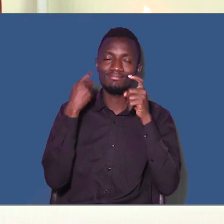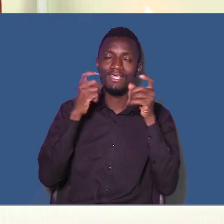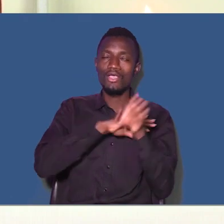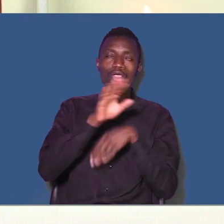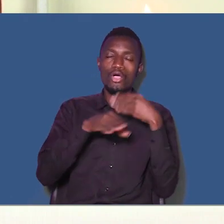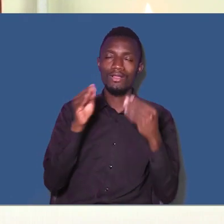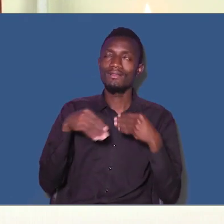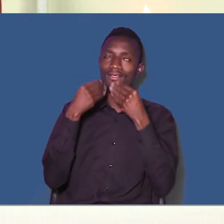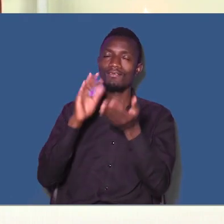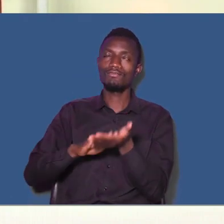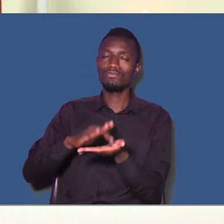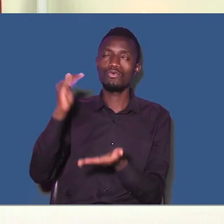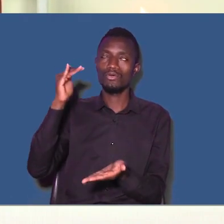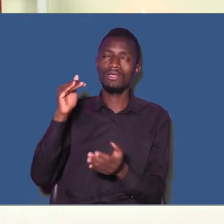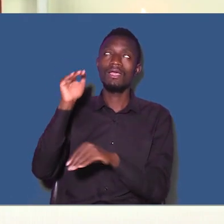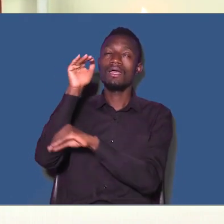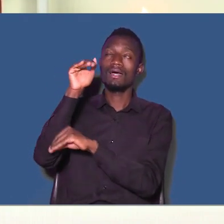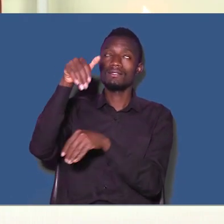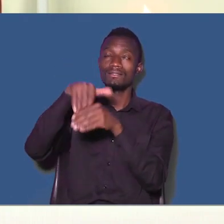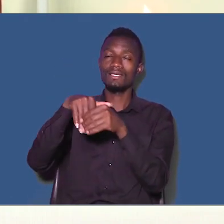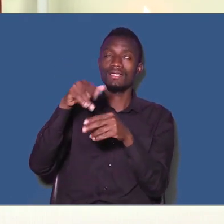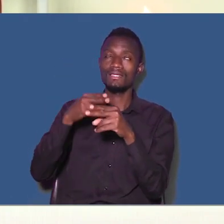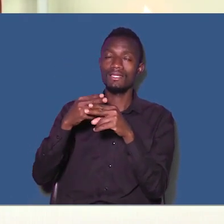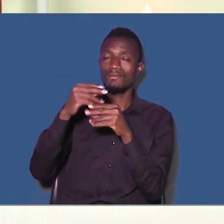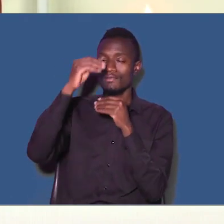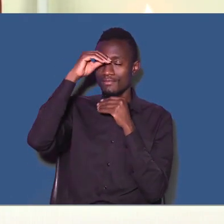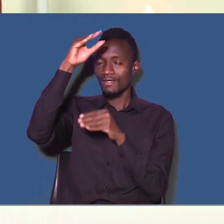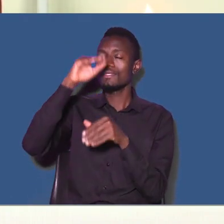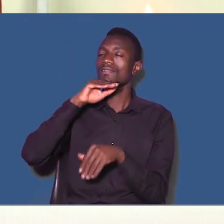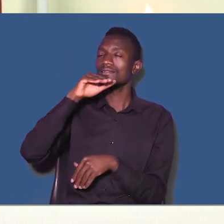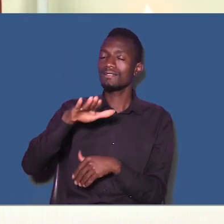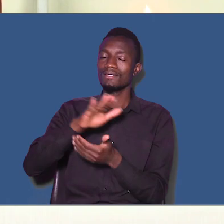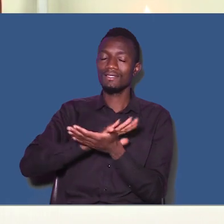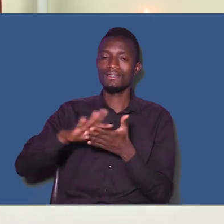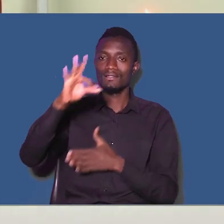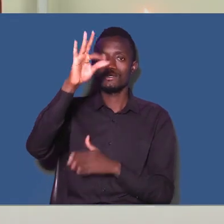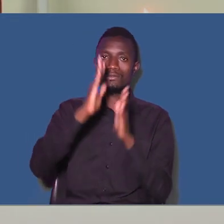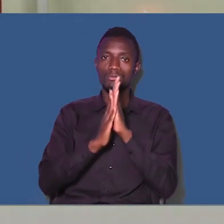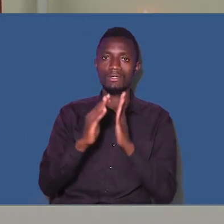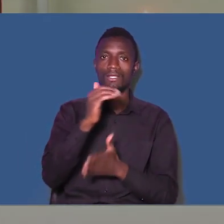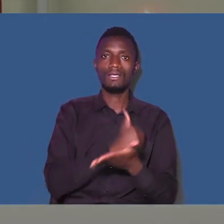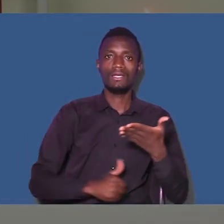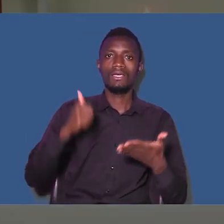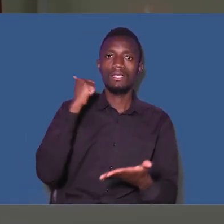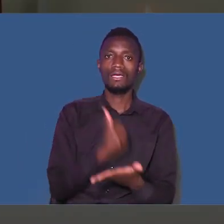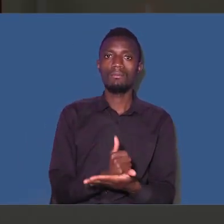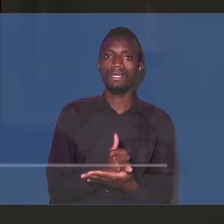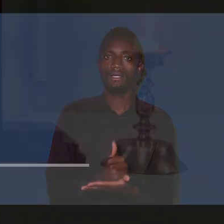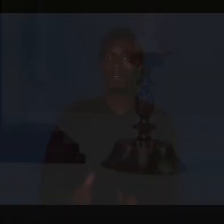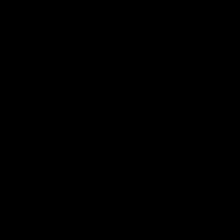glory. We ask this in the name of the Father, and of the Son, and of the Holy Spirit. Amen.